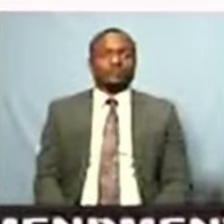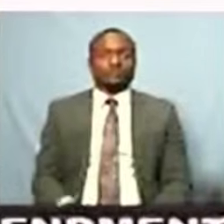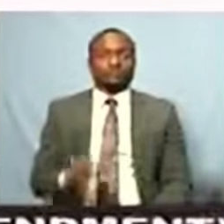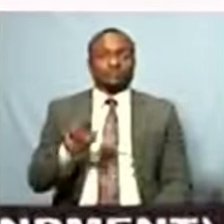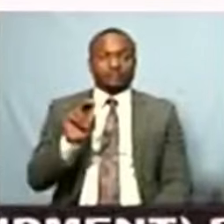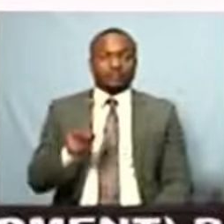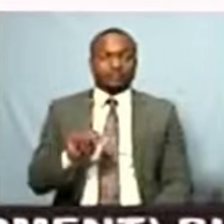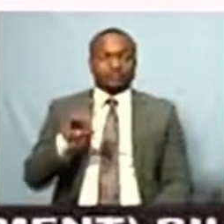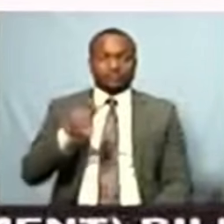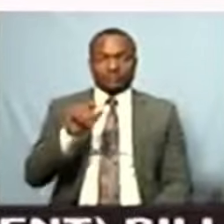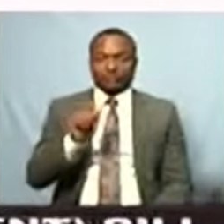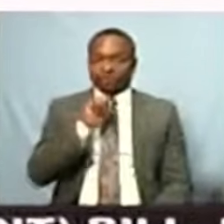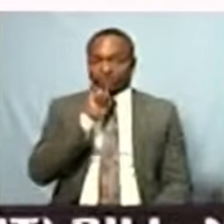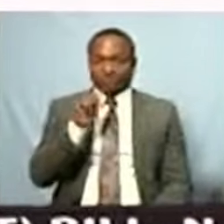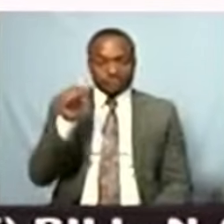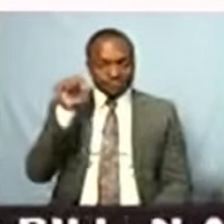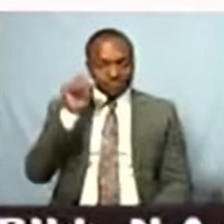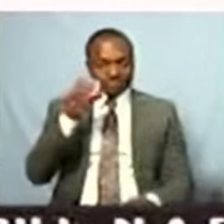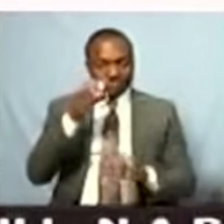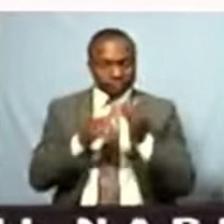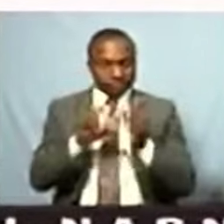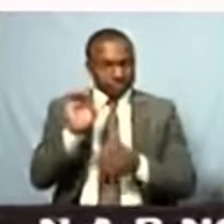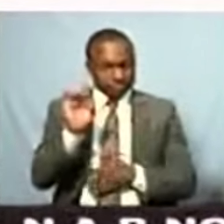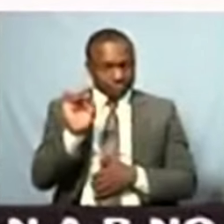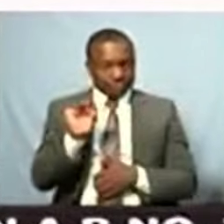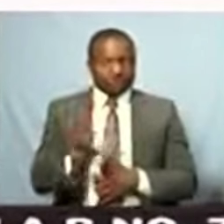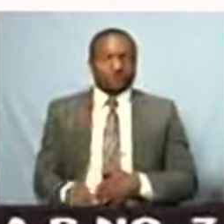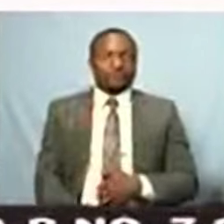NIPA does not also object to clause 18